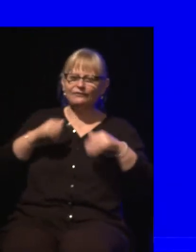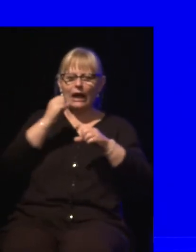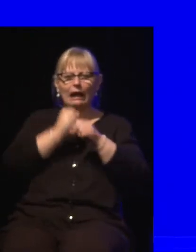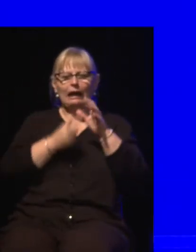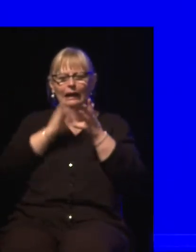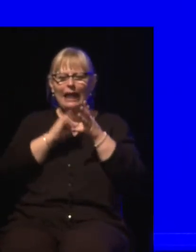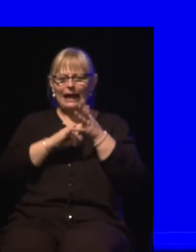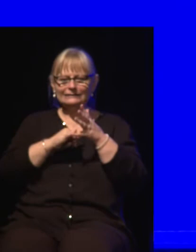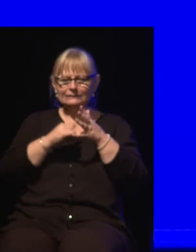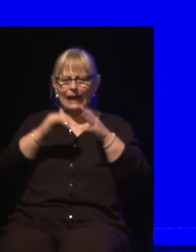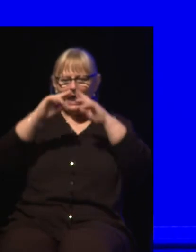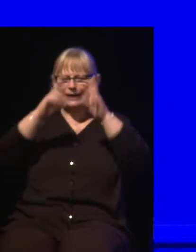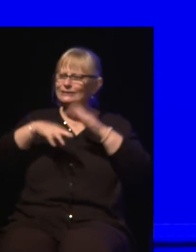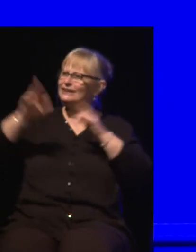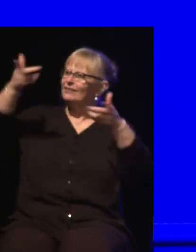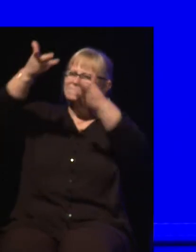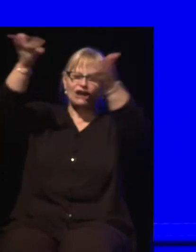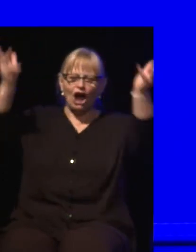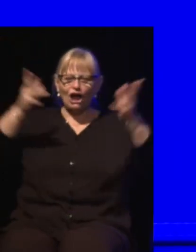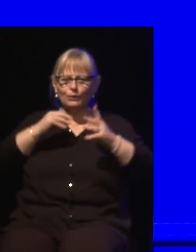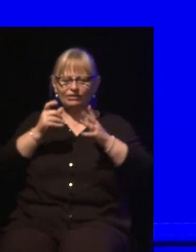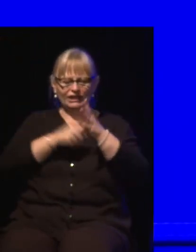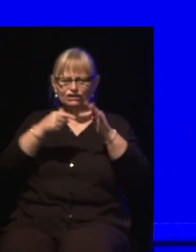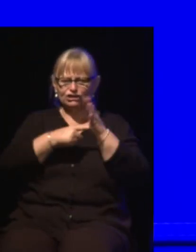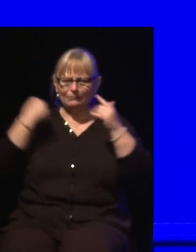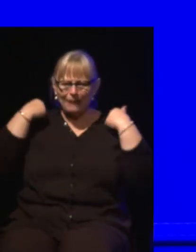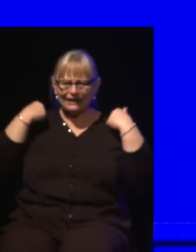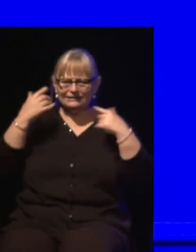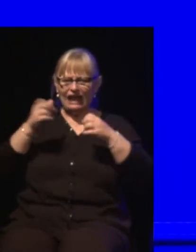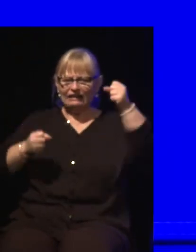your jetpacks and your flying cars, which I'm still waiting for.